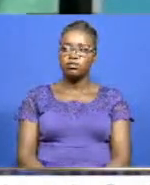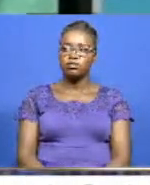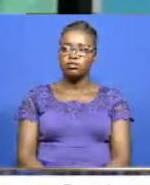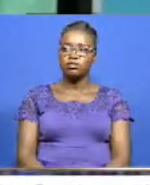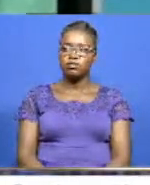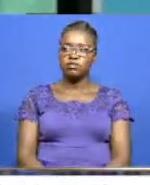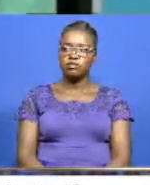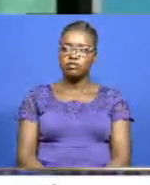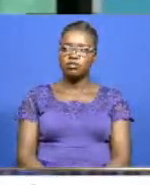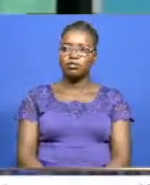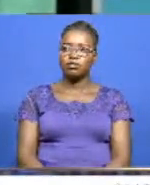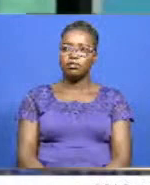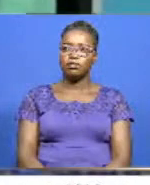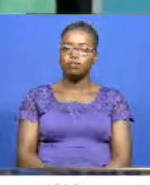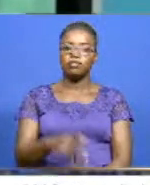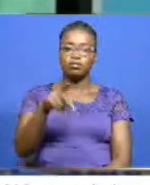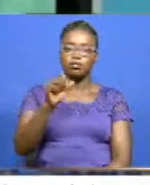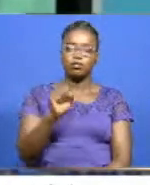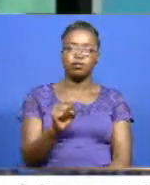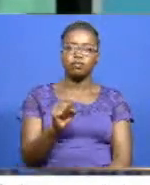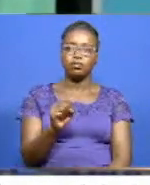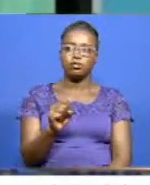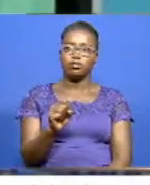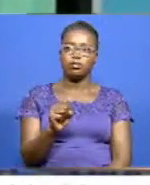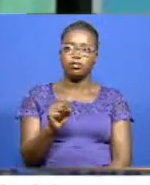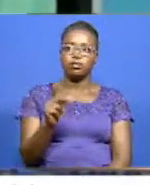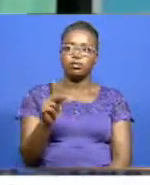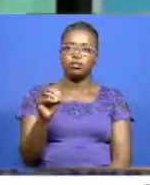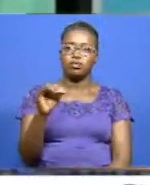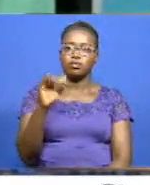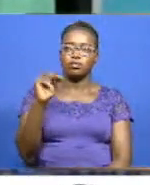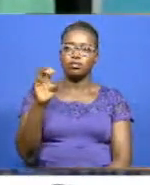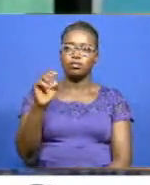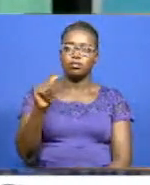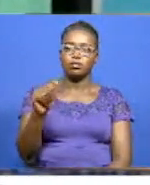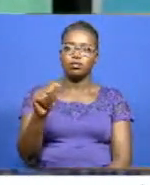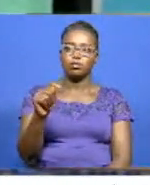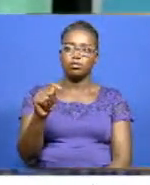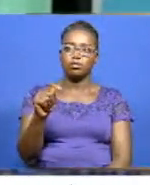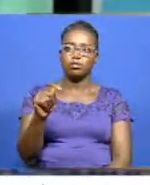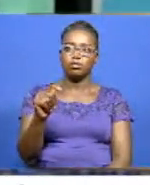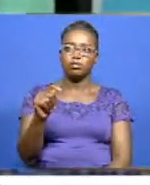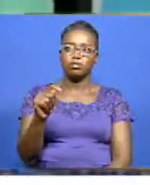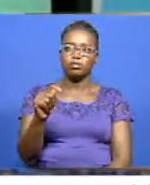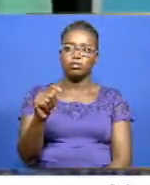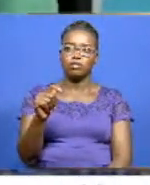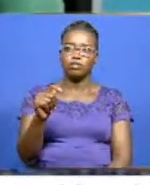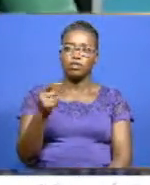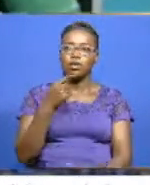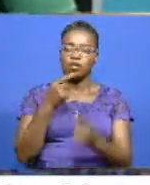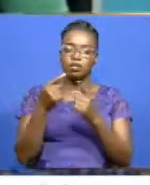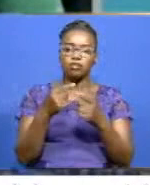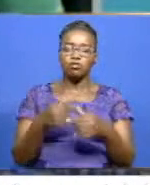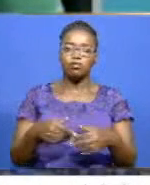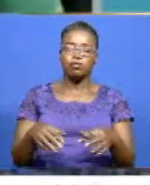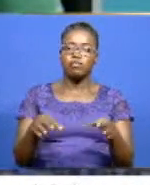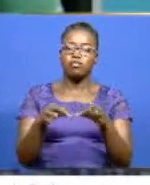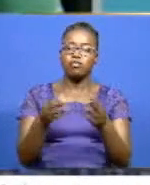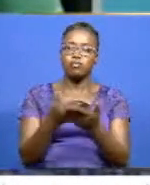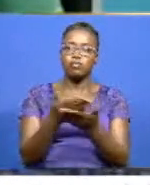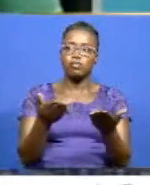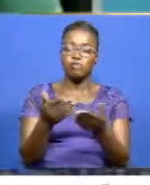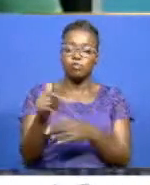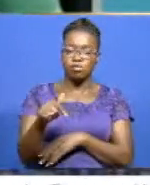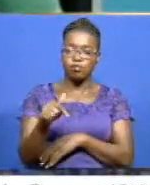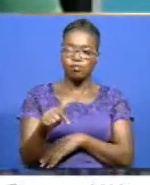That is Principal Secretary Esther Koimett, just currently addressing a gathering that is happening